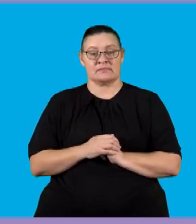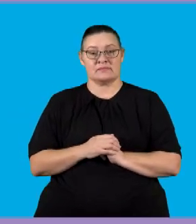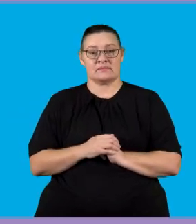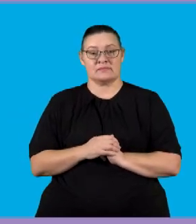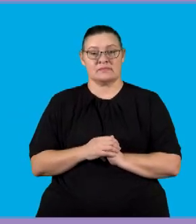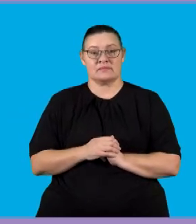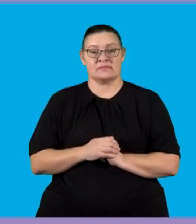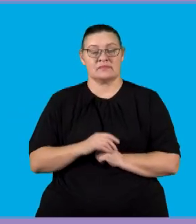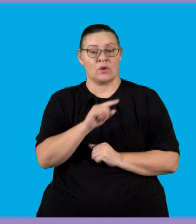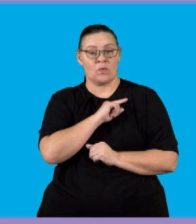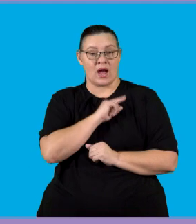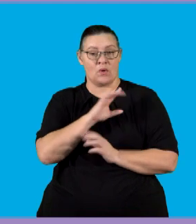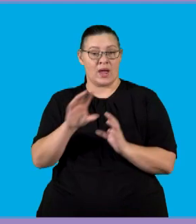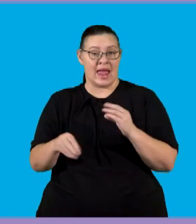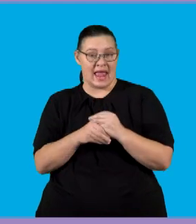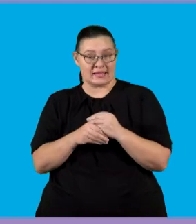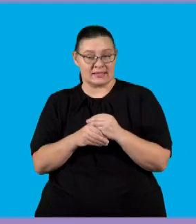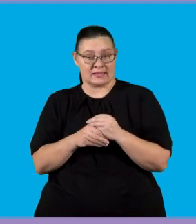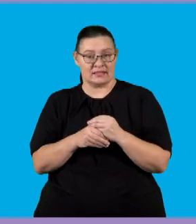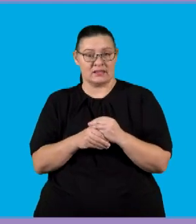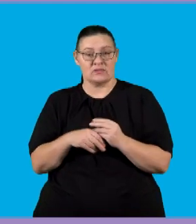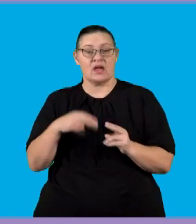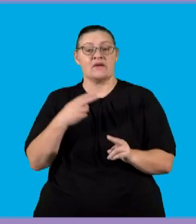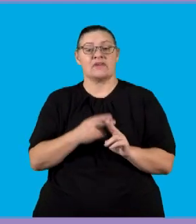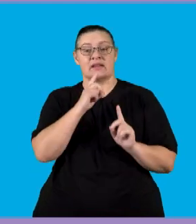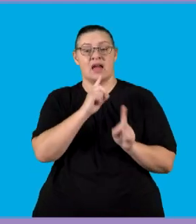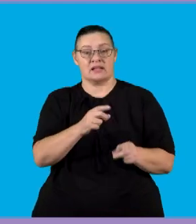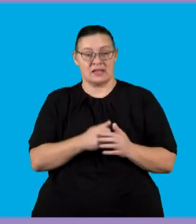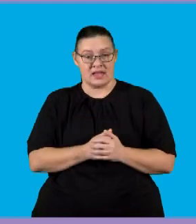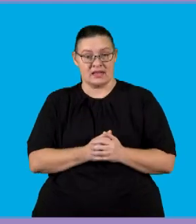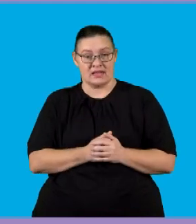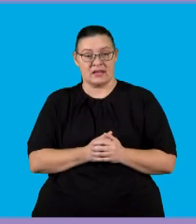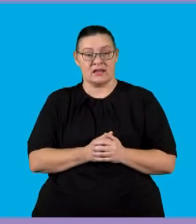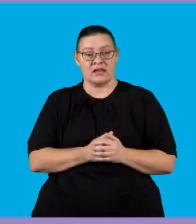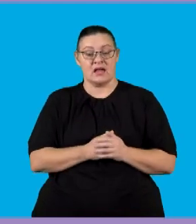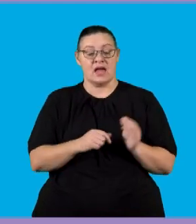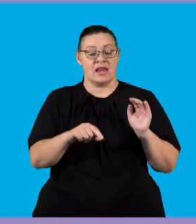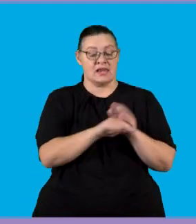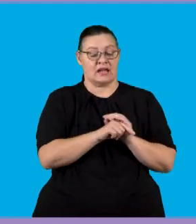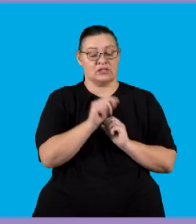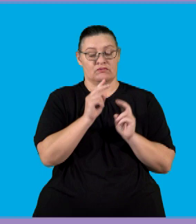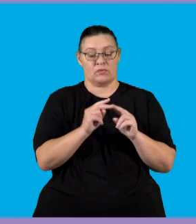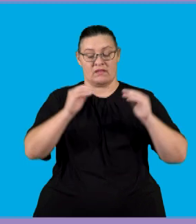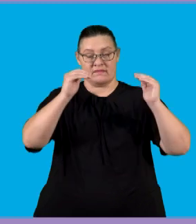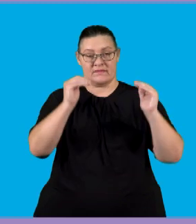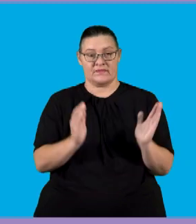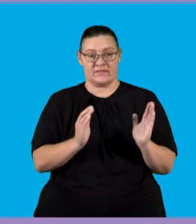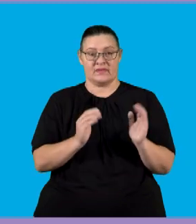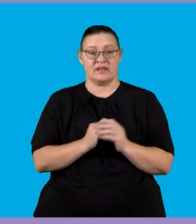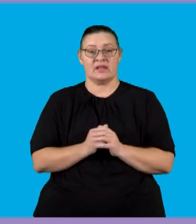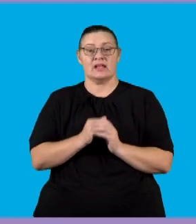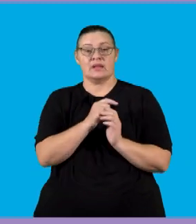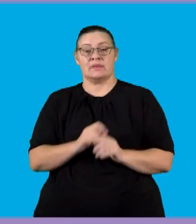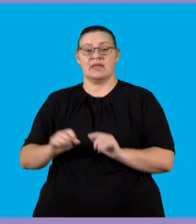Now, because we've added those exponents, our final answer is going to be our negative 12, and the